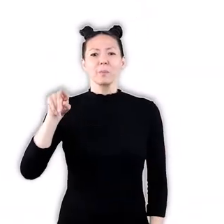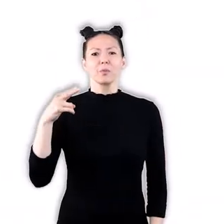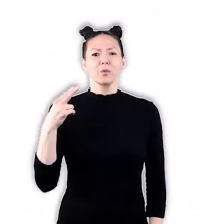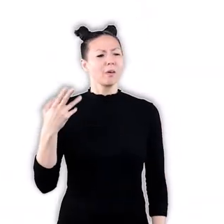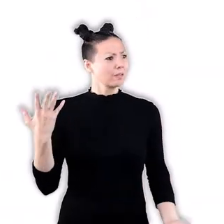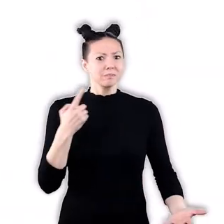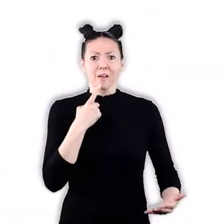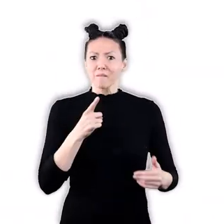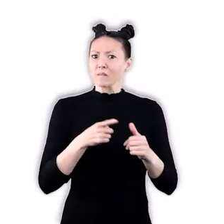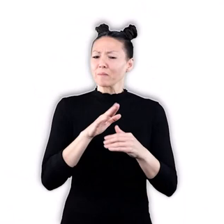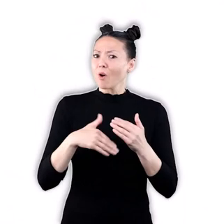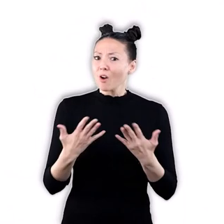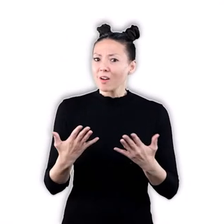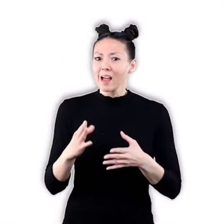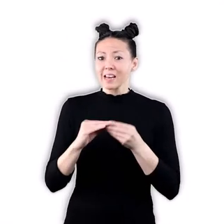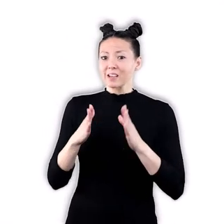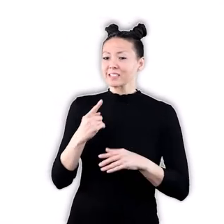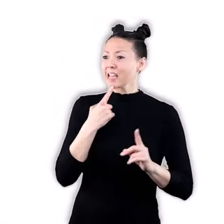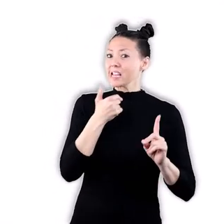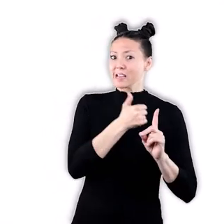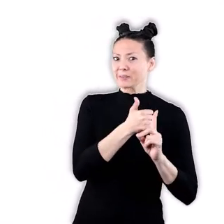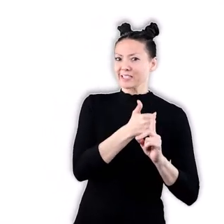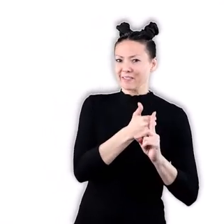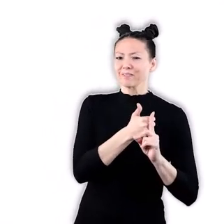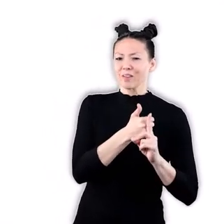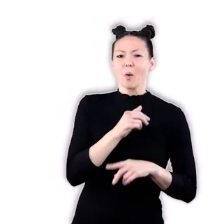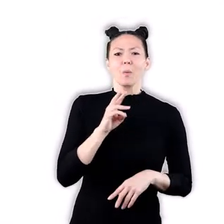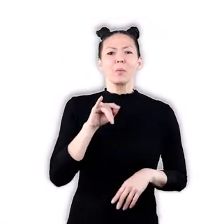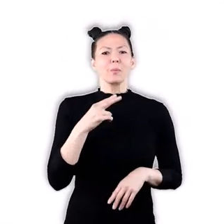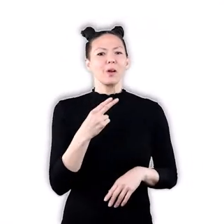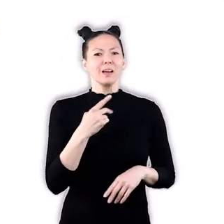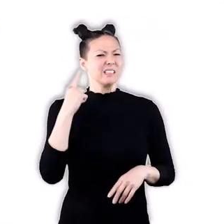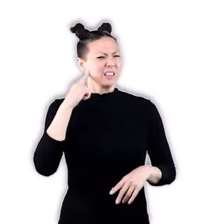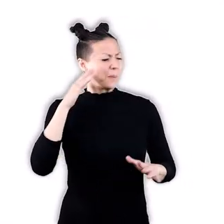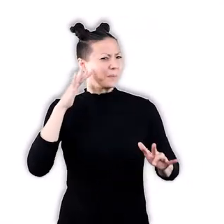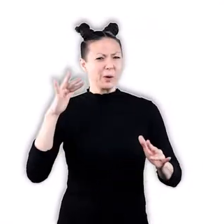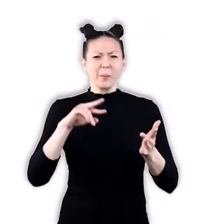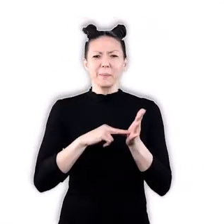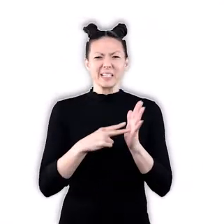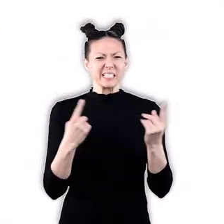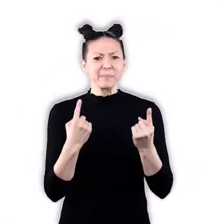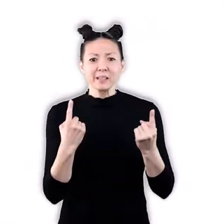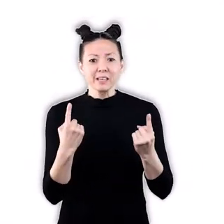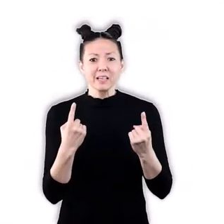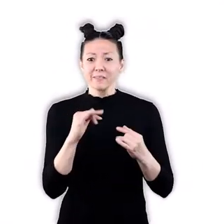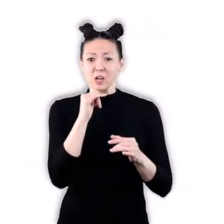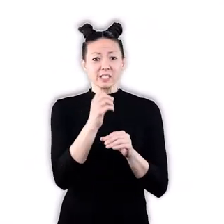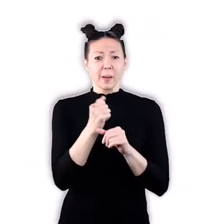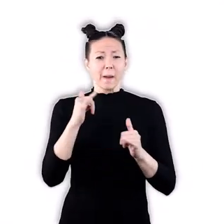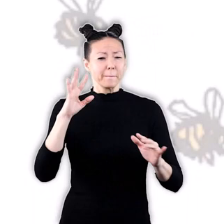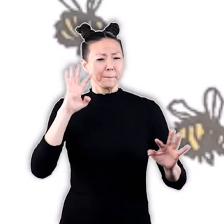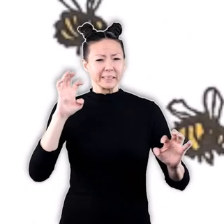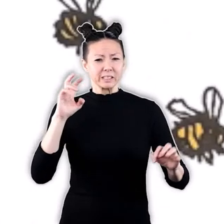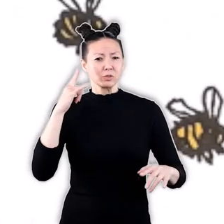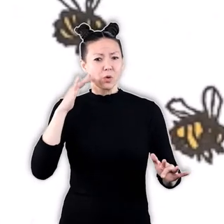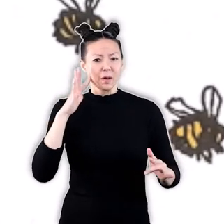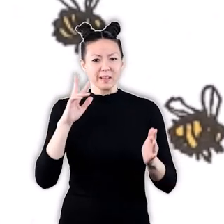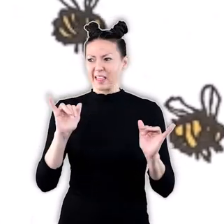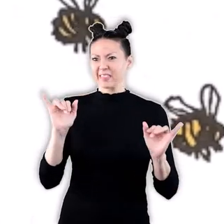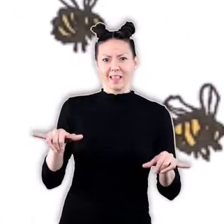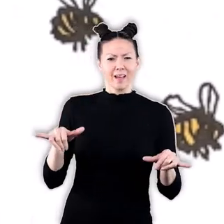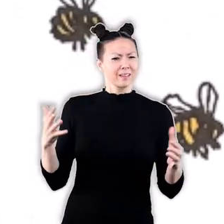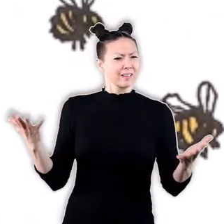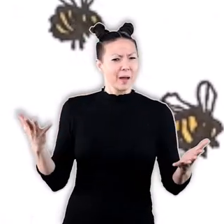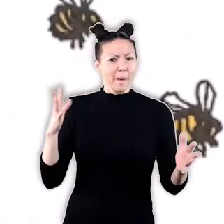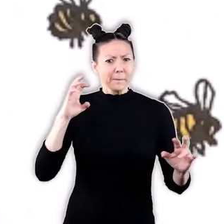he said to himself, that buzzing noise means something. You don't get a buzzing noise like that,